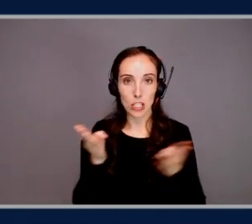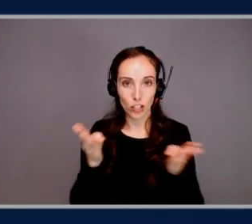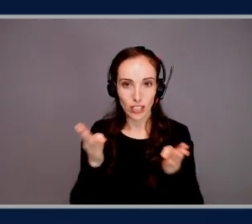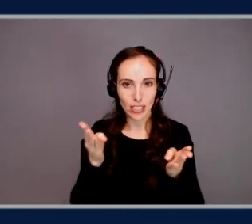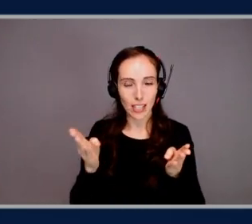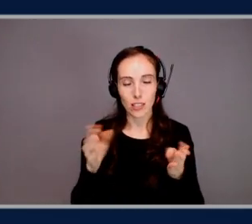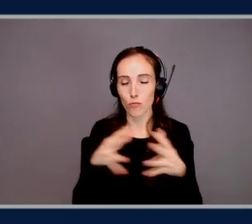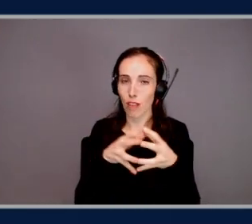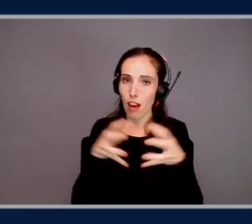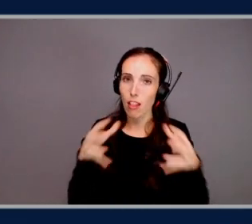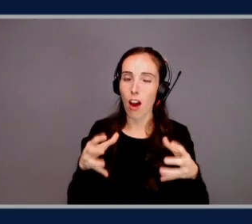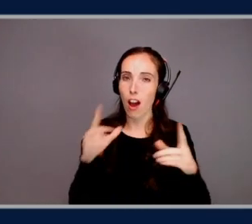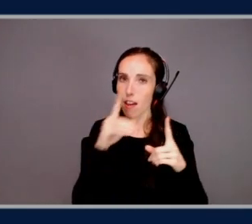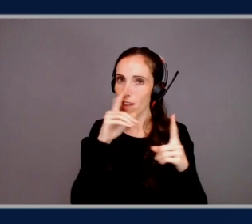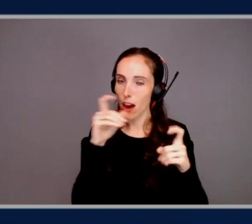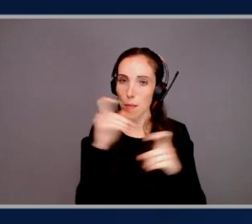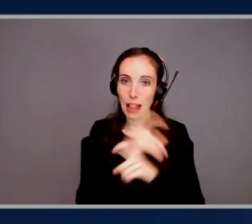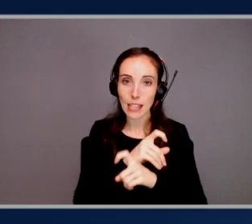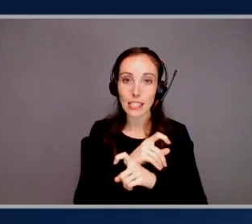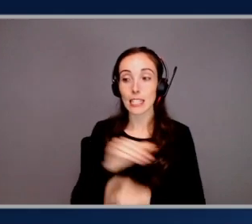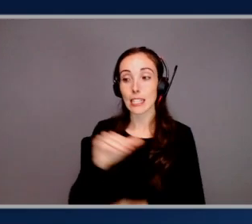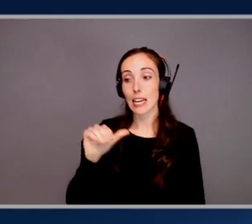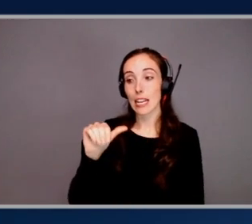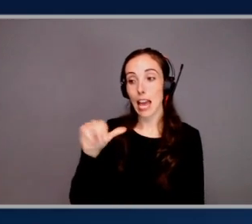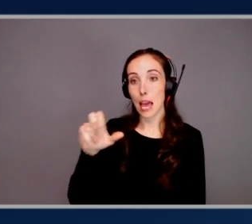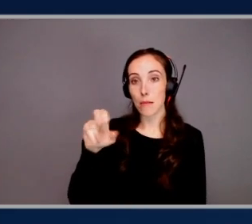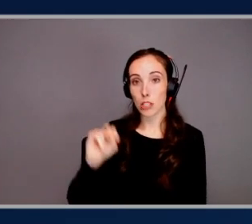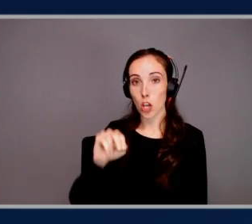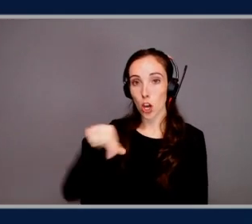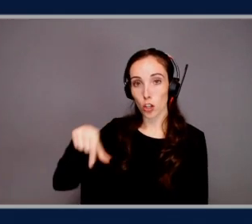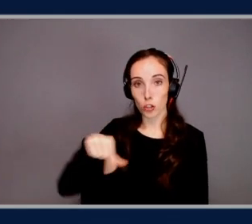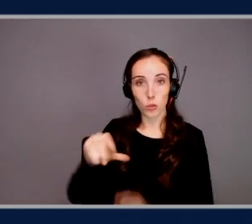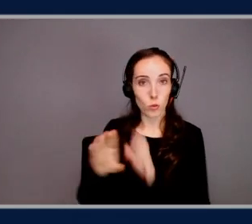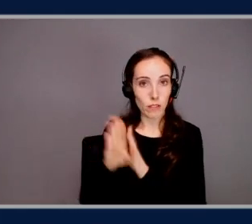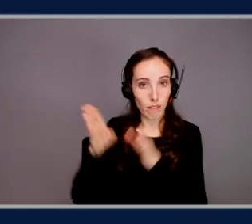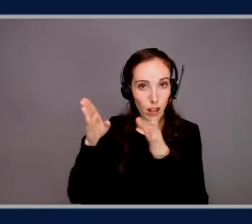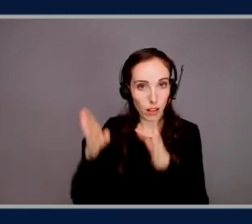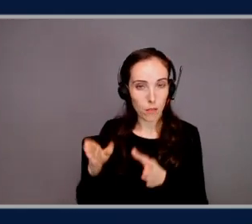lot of complexity here. And Amazon Q Developer does a multi-step